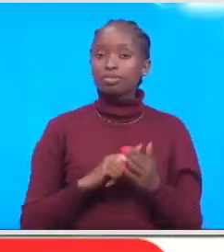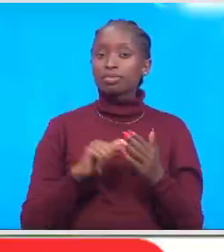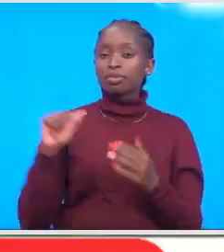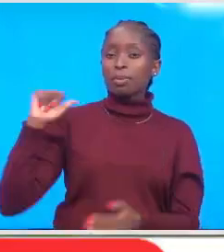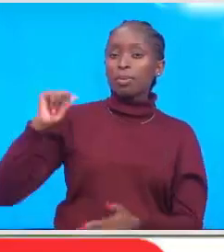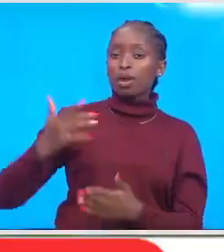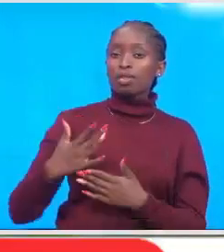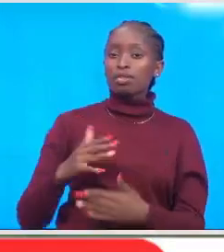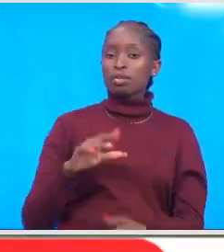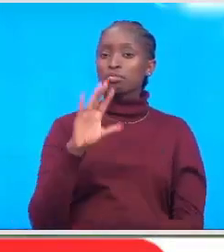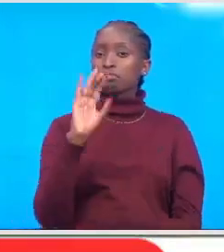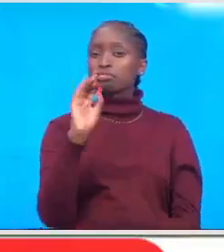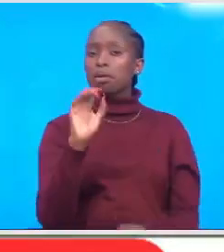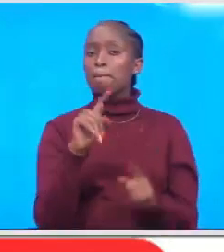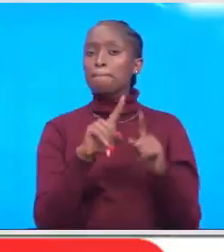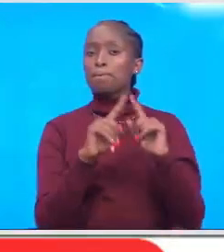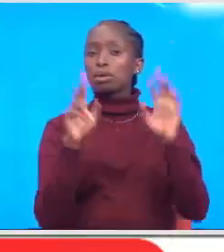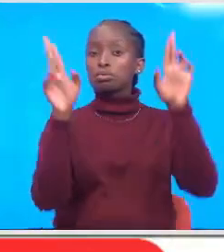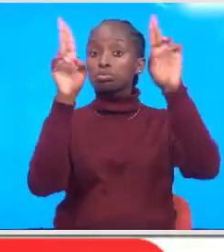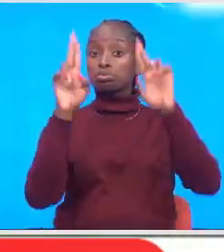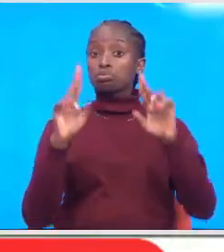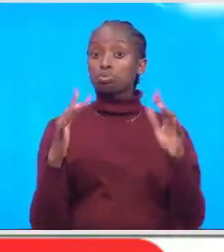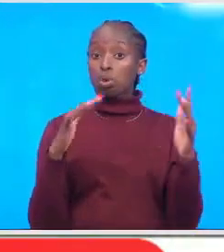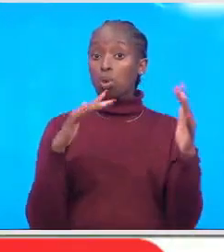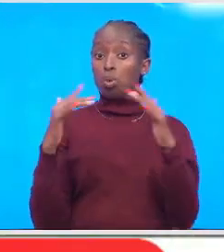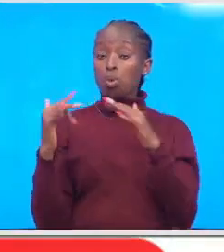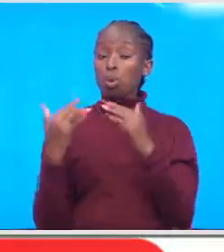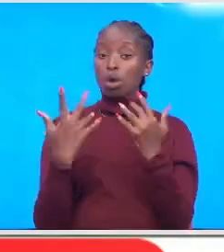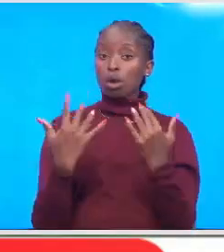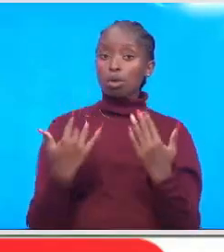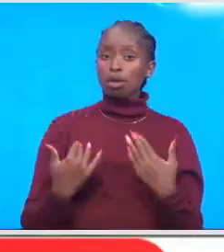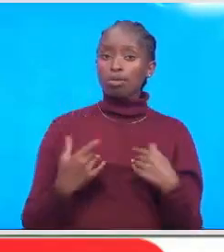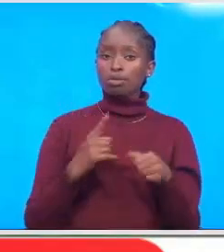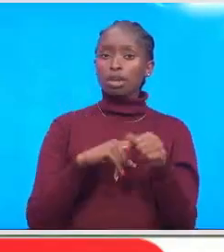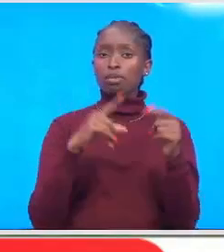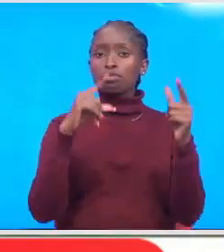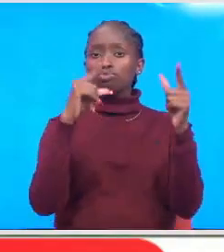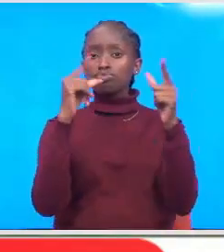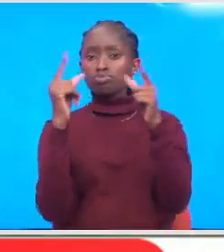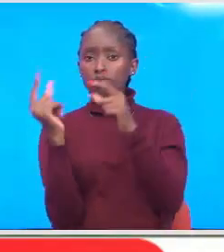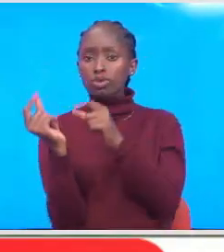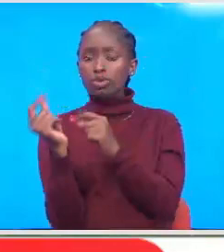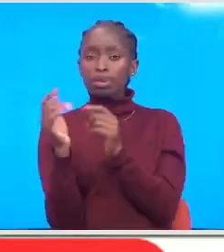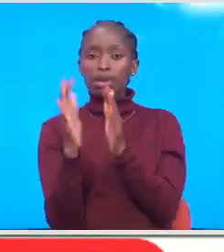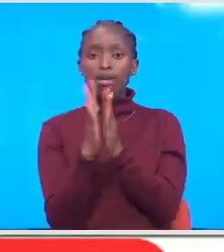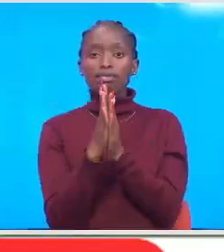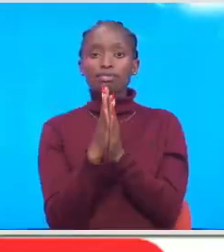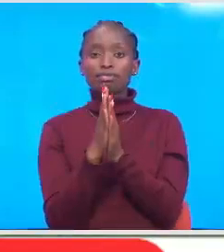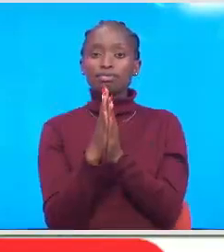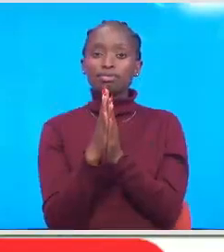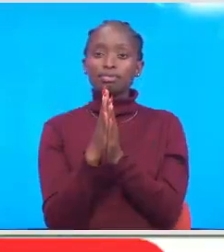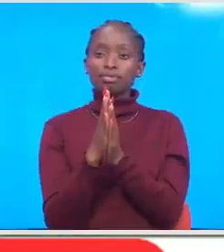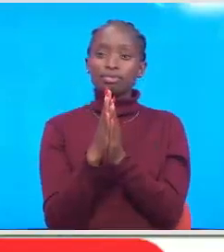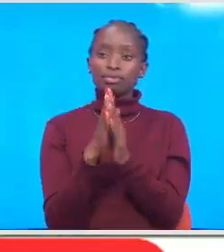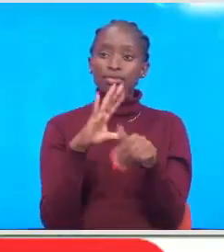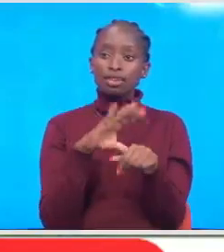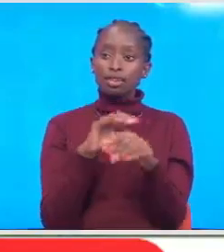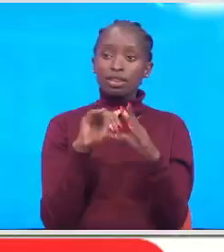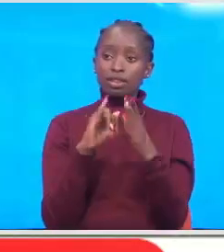actually international law. Now, once you're going in that